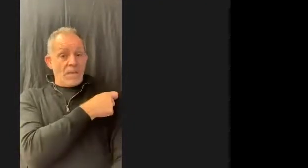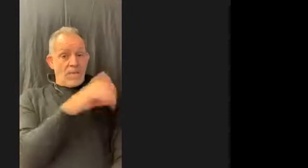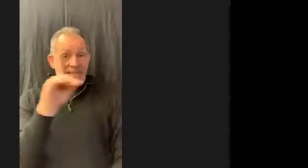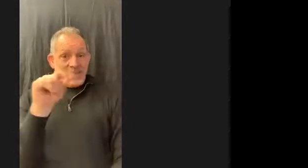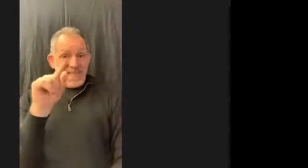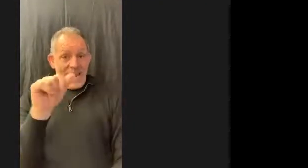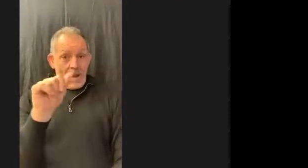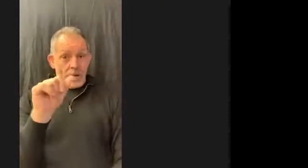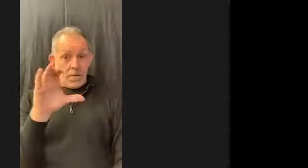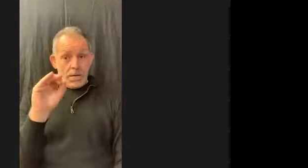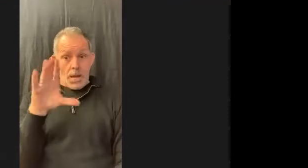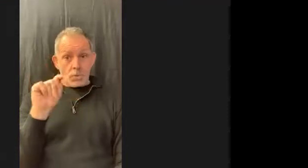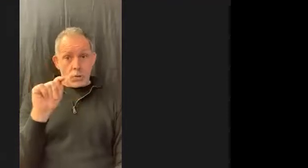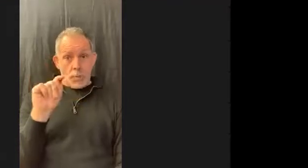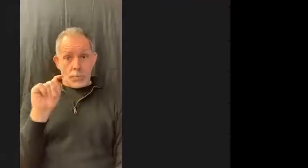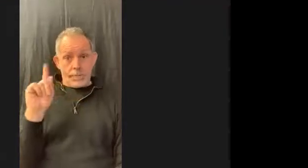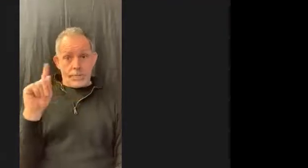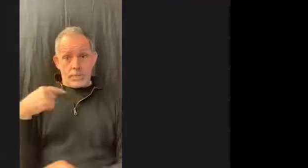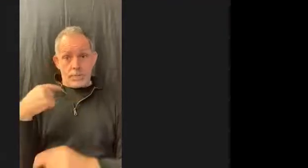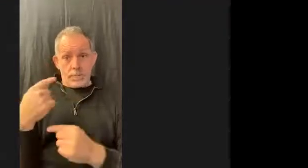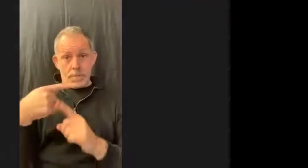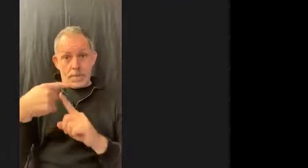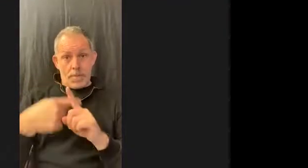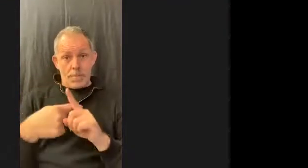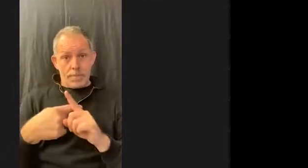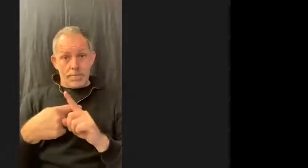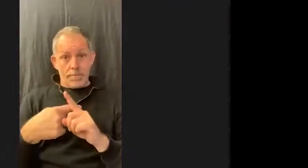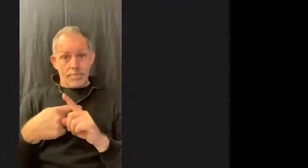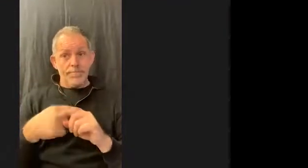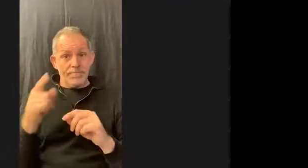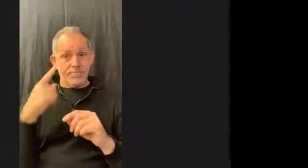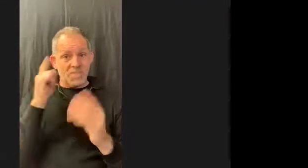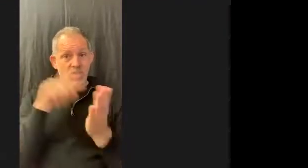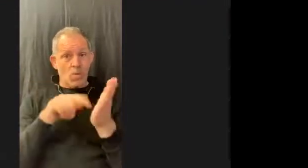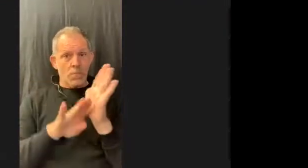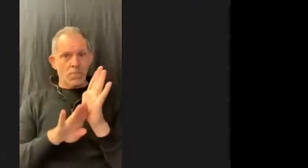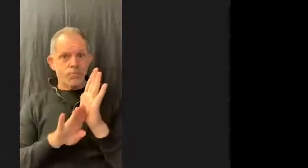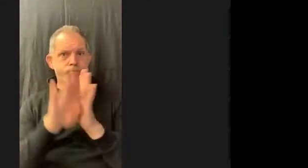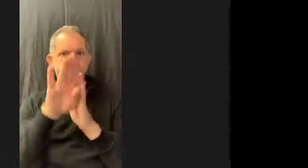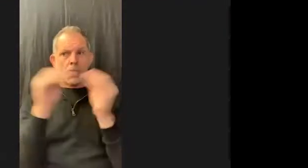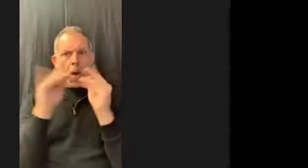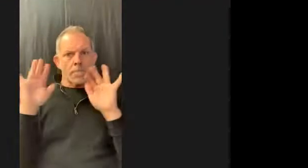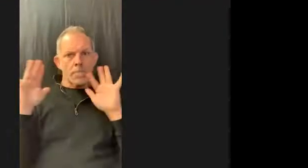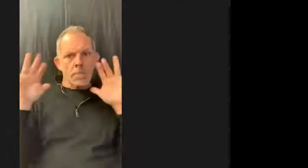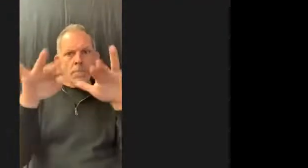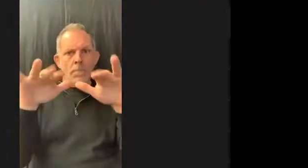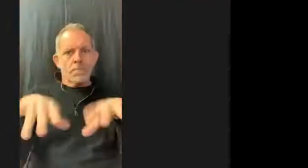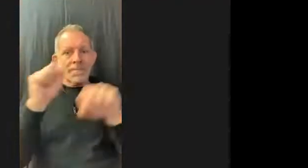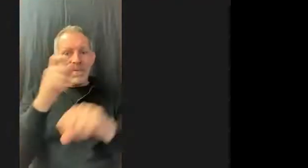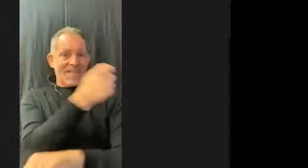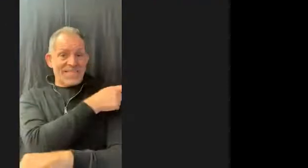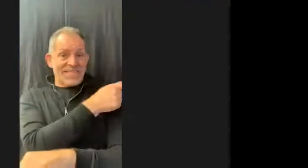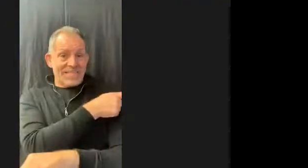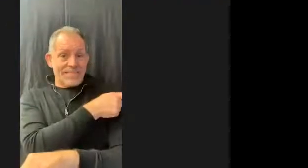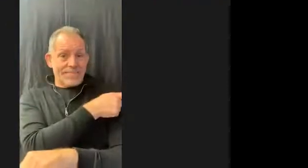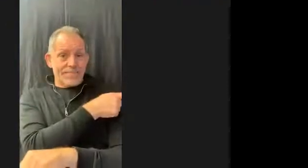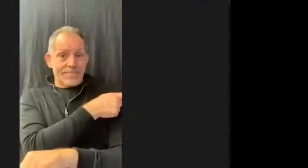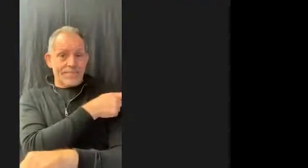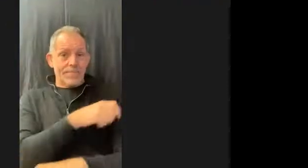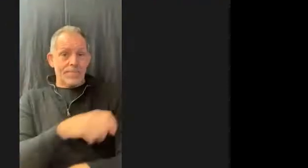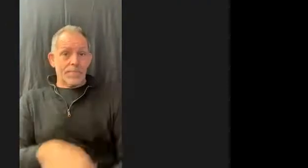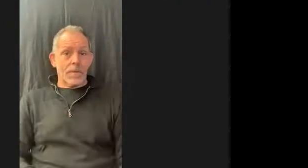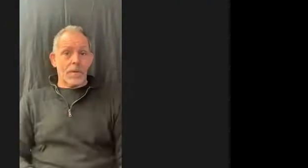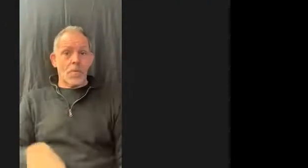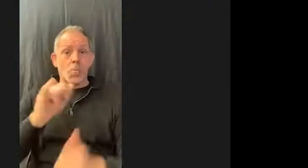usual increase in people initiating vaccinations for the Johnson & Johnson vaccine in order to meet the October